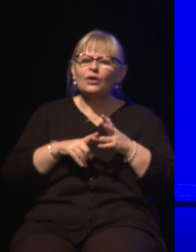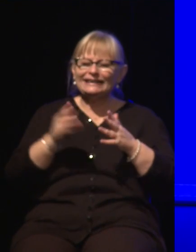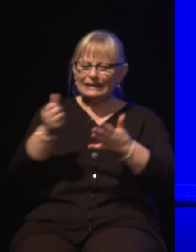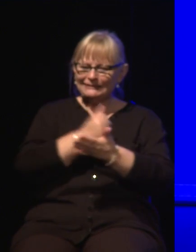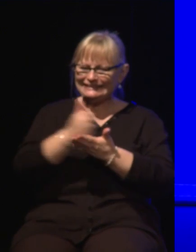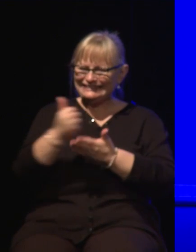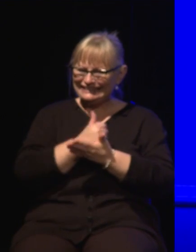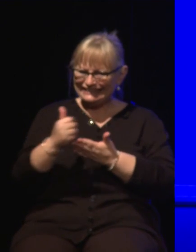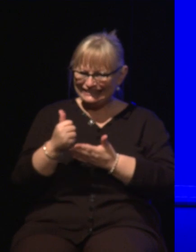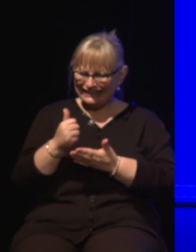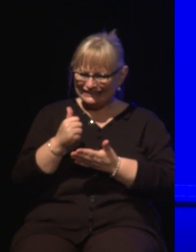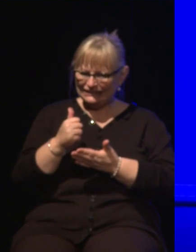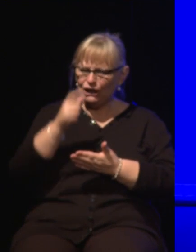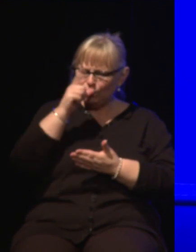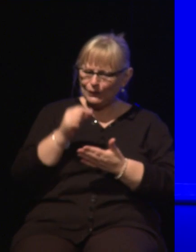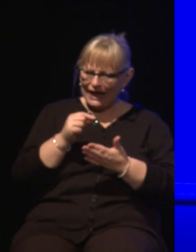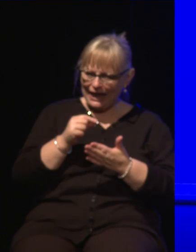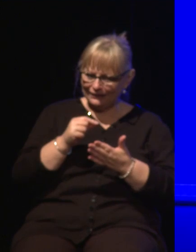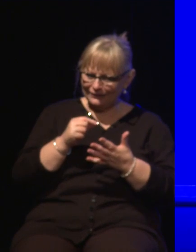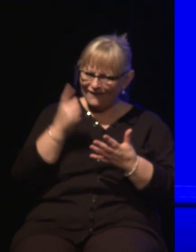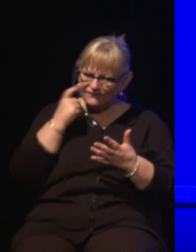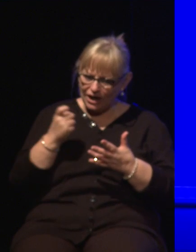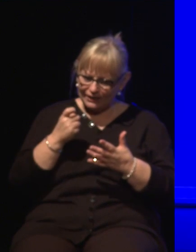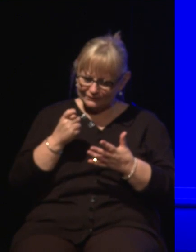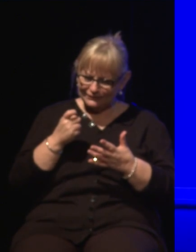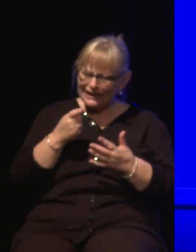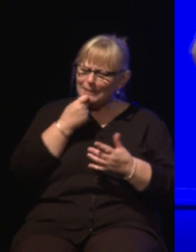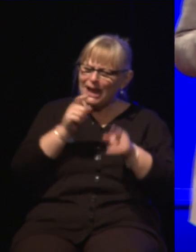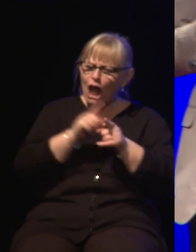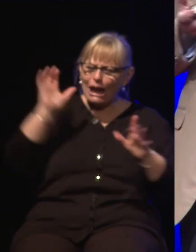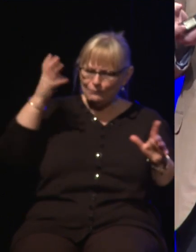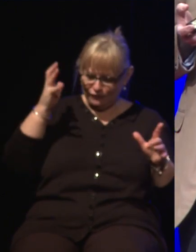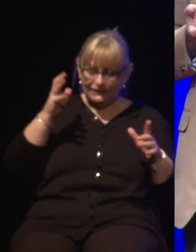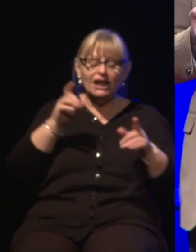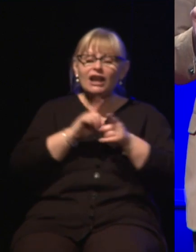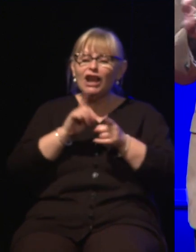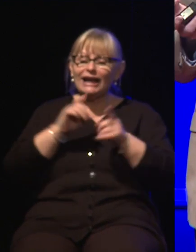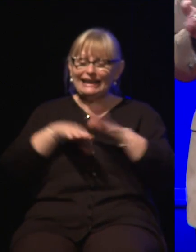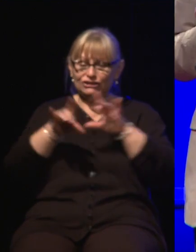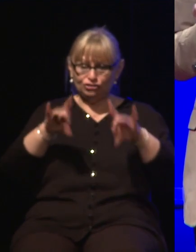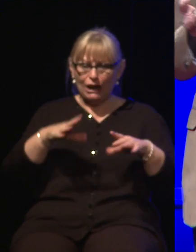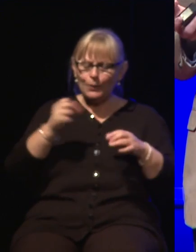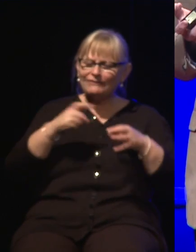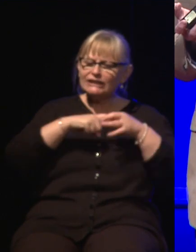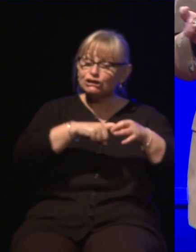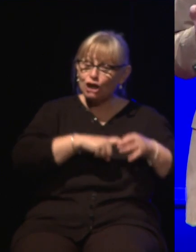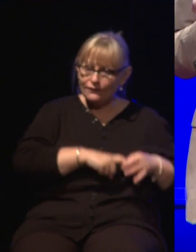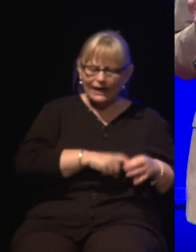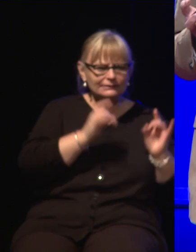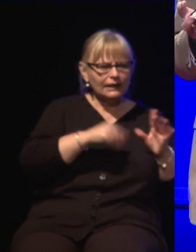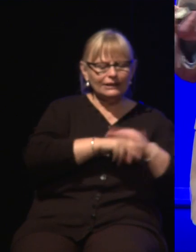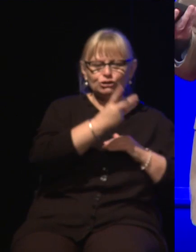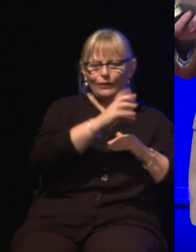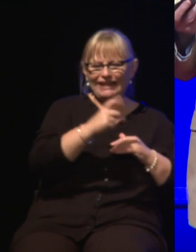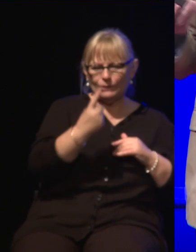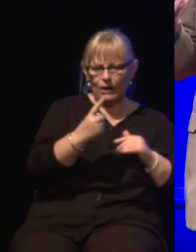statistics that essentially are movies. So in Australia, we have a survey since 2001 that's